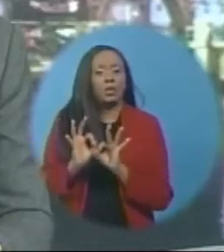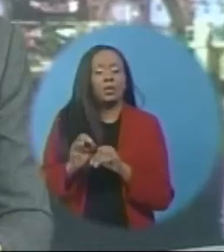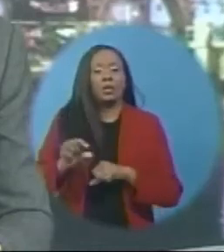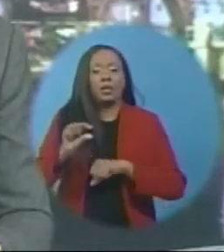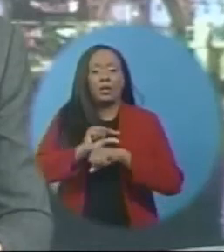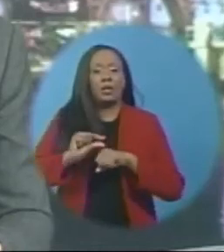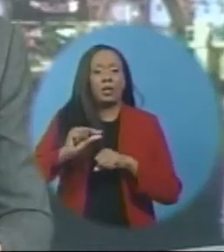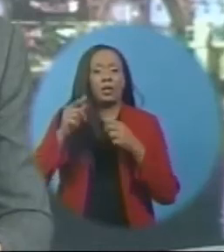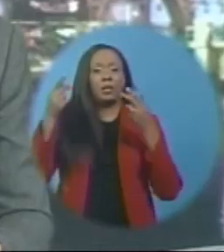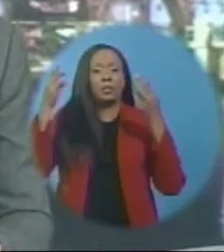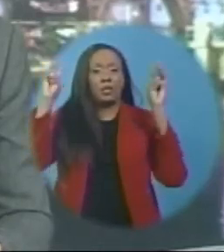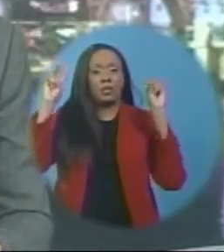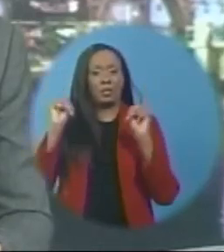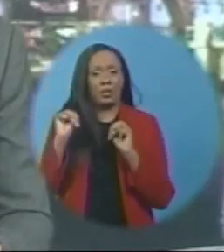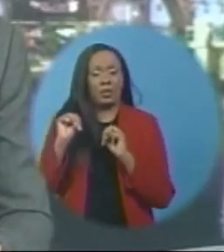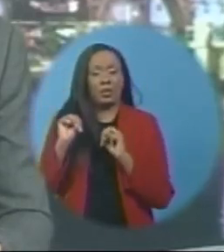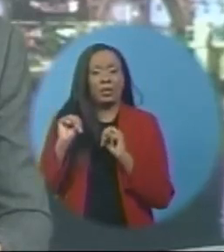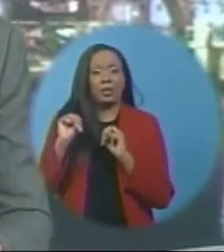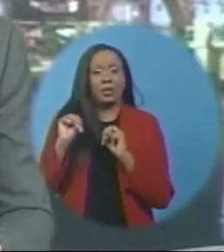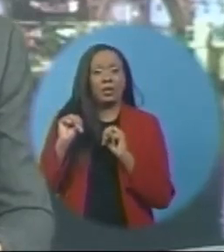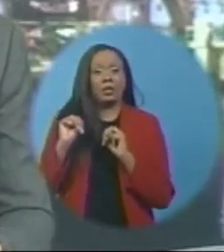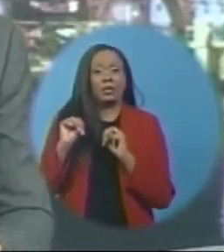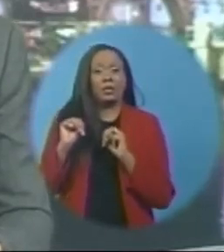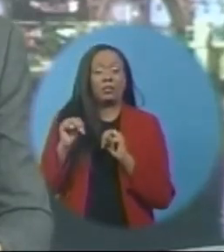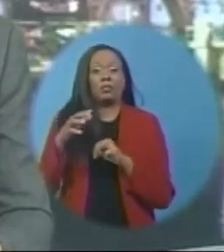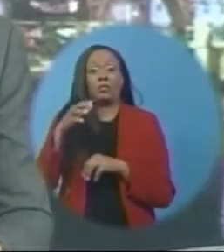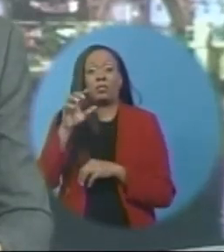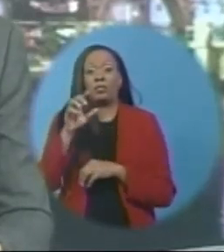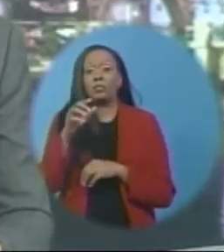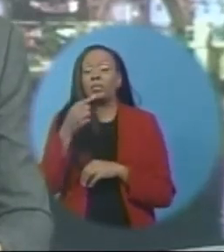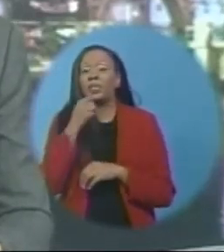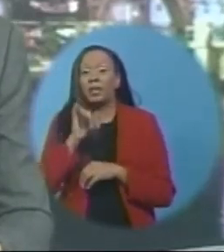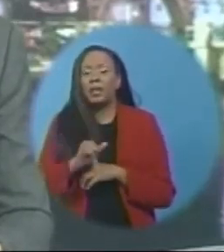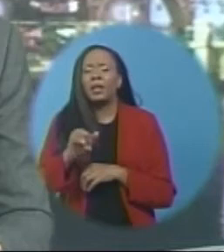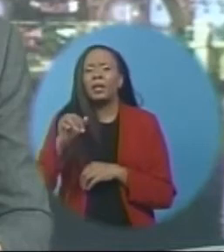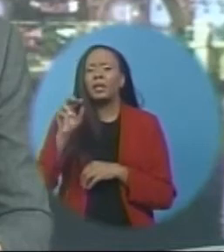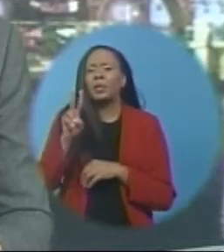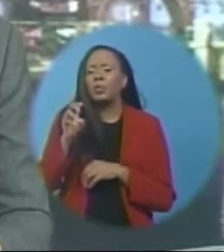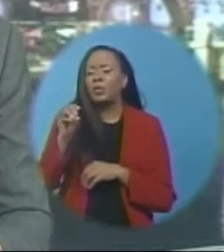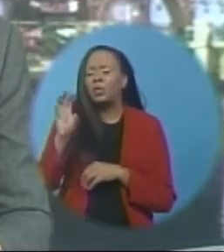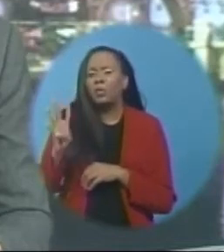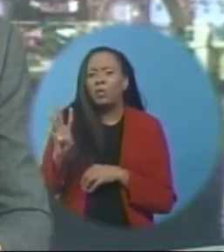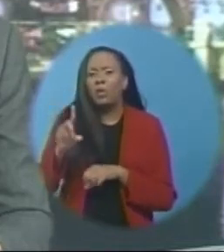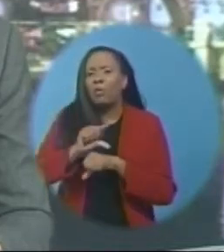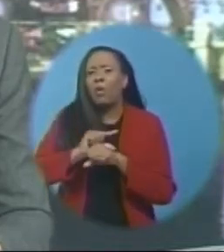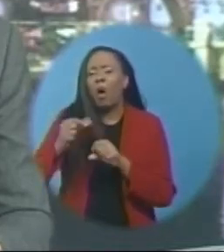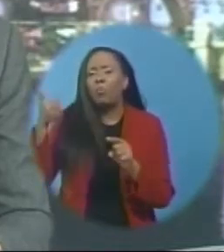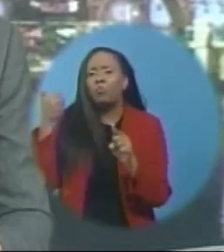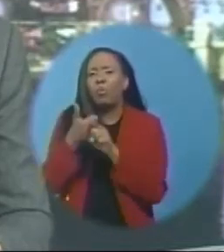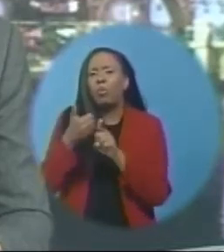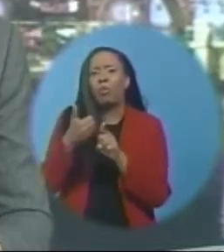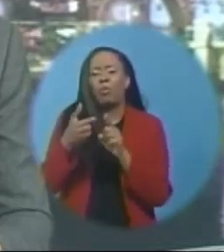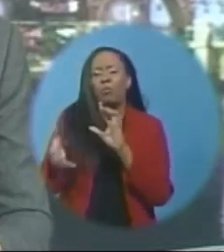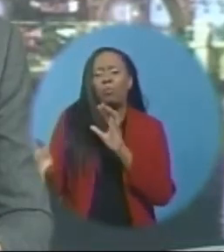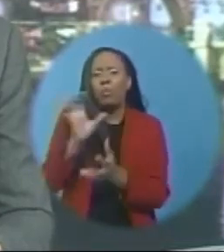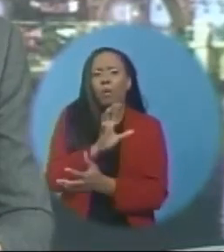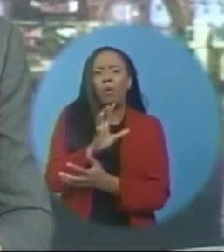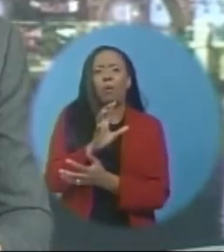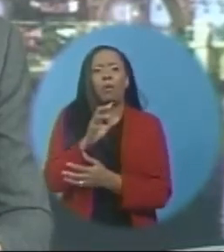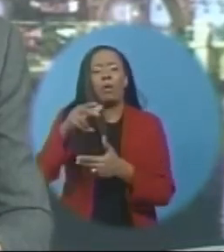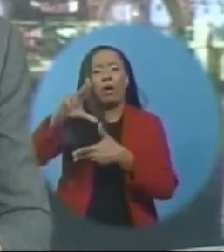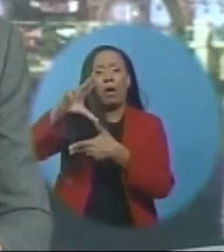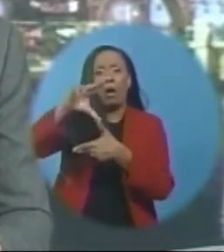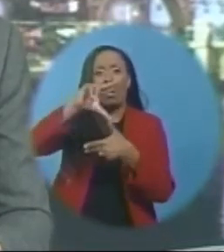was Prime Minister of Grenada in 2004 when Hurricane Ivan hit as a Category 3 system, leveling the island.